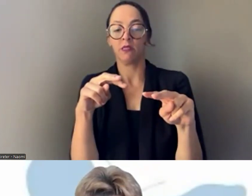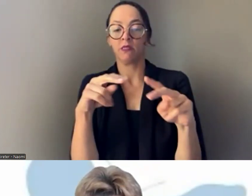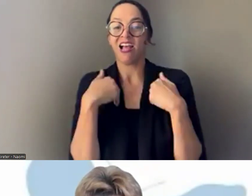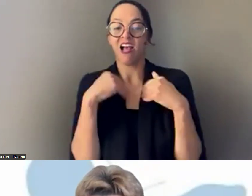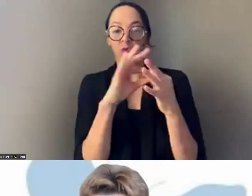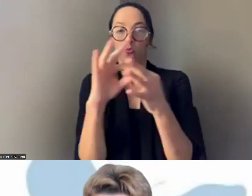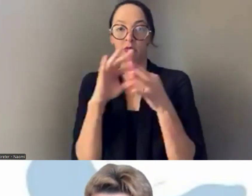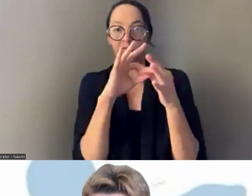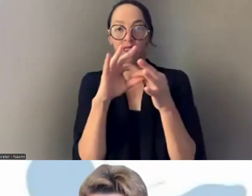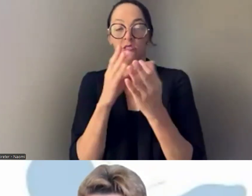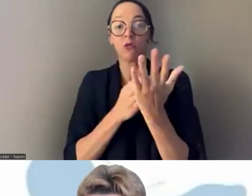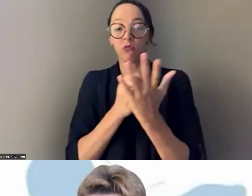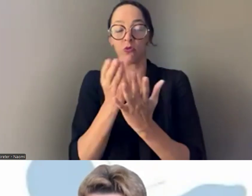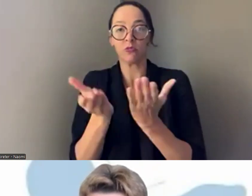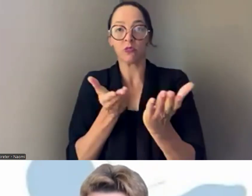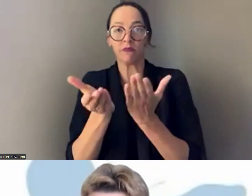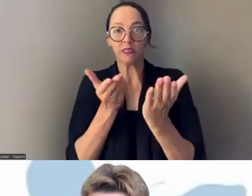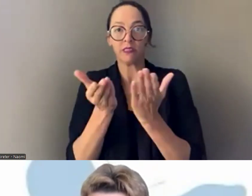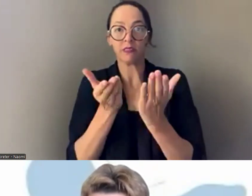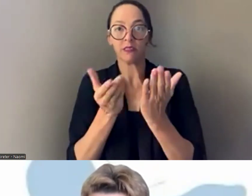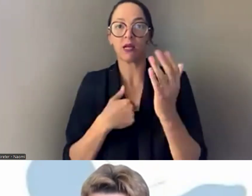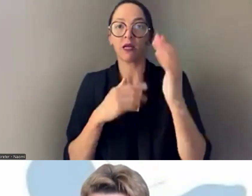services, I would hope that